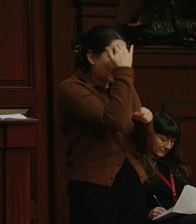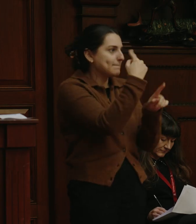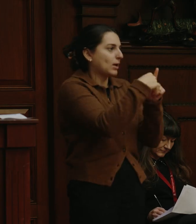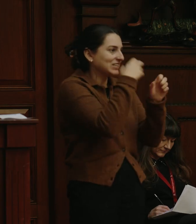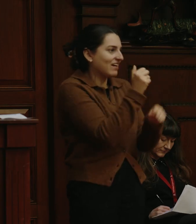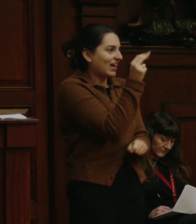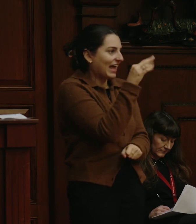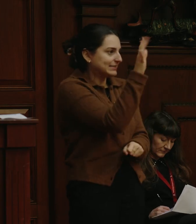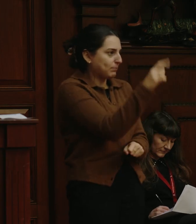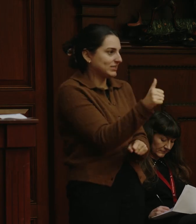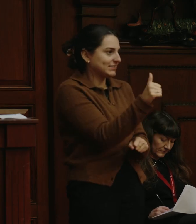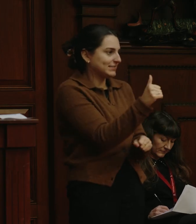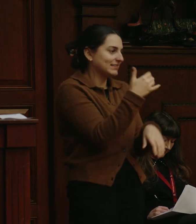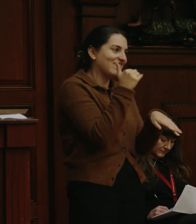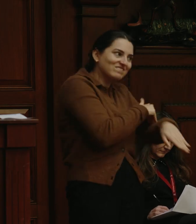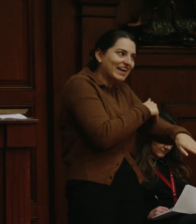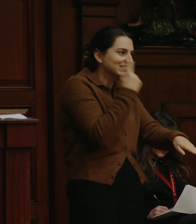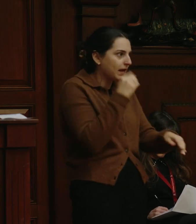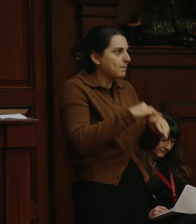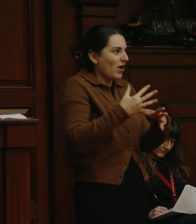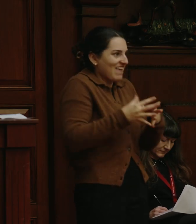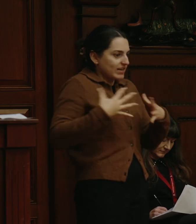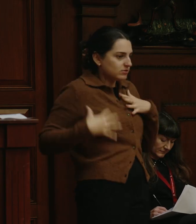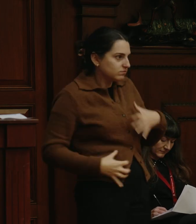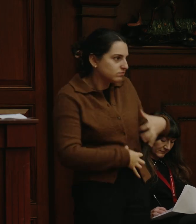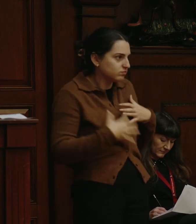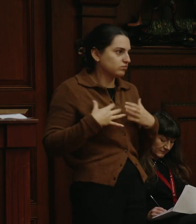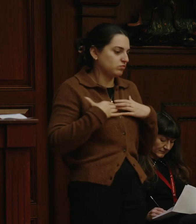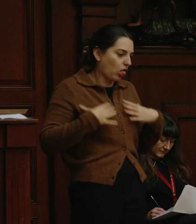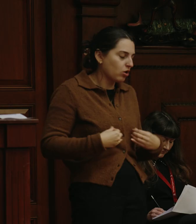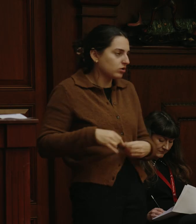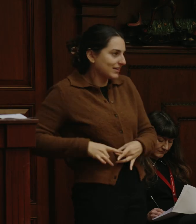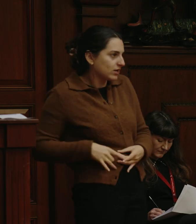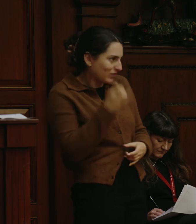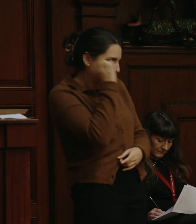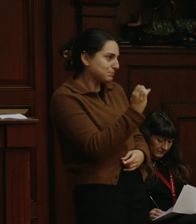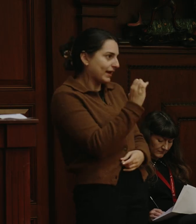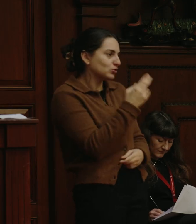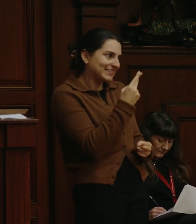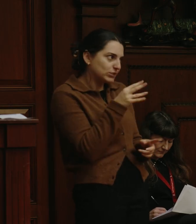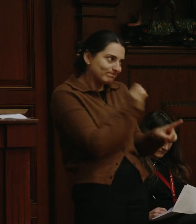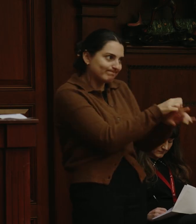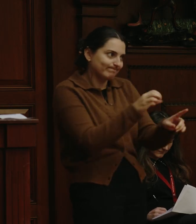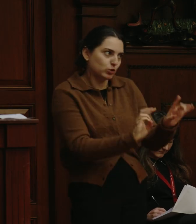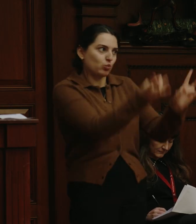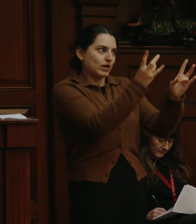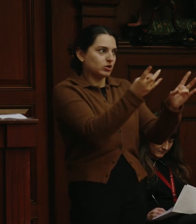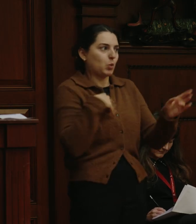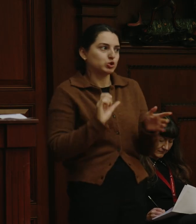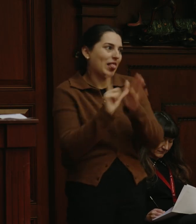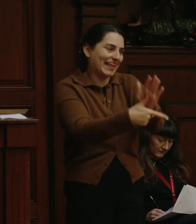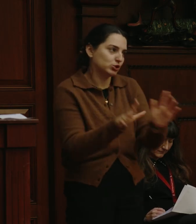seropositive, looking for inflammation in organs that we would need to pick up sooner rather than later.